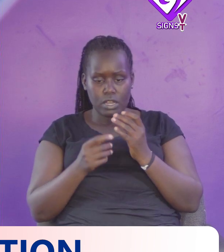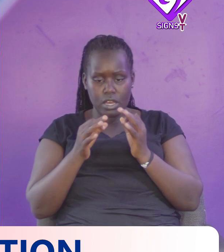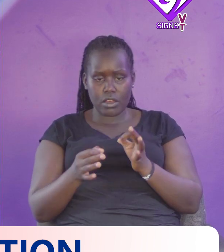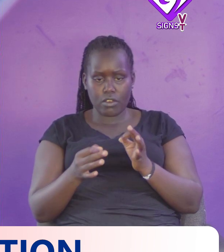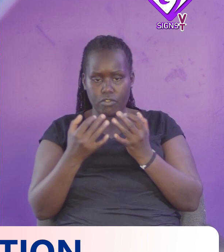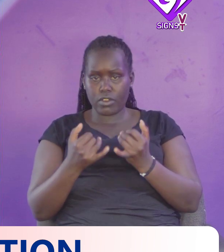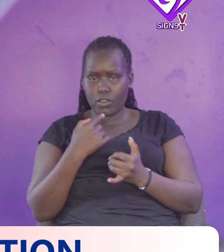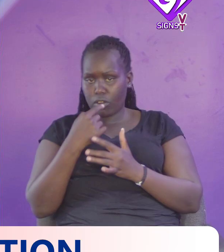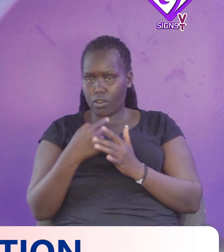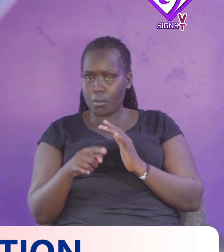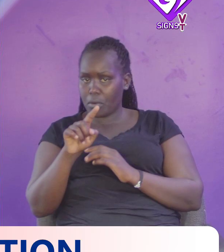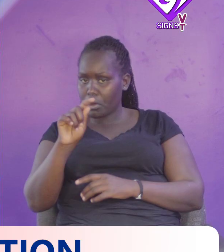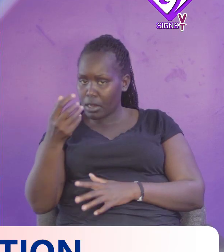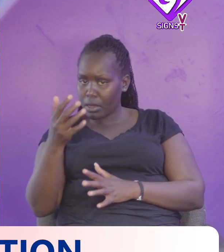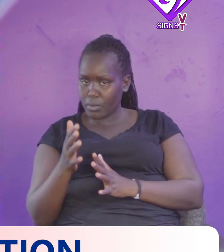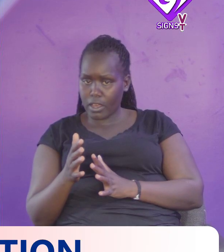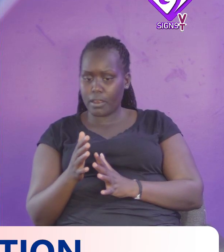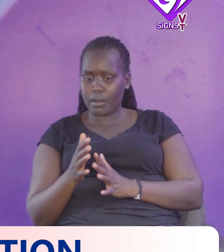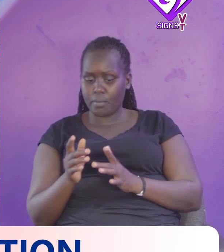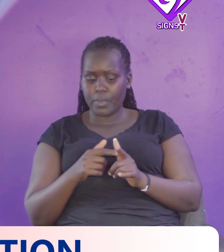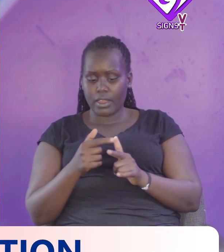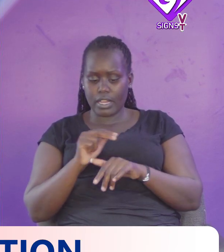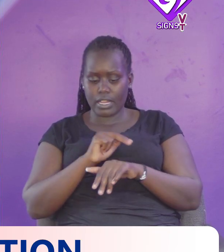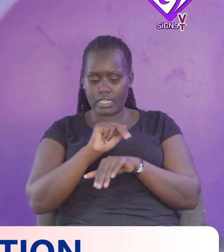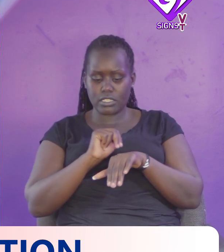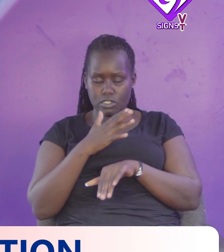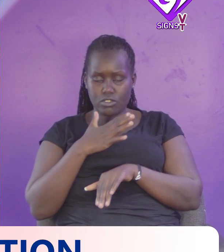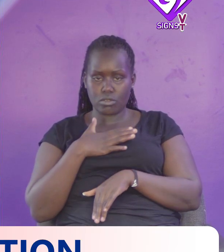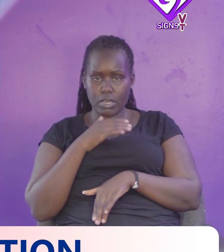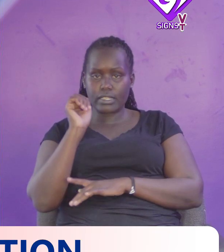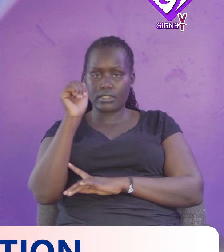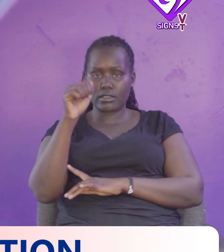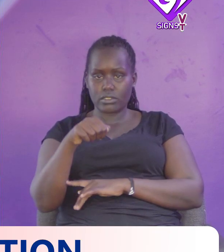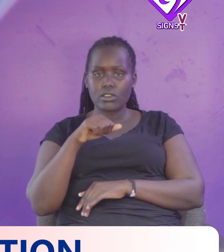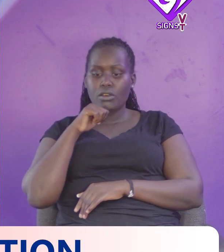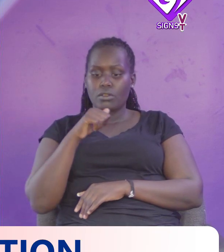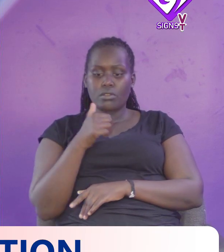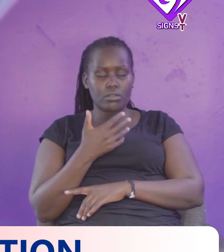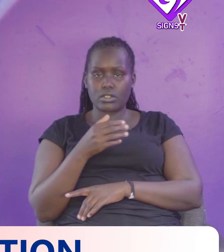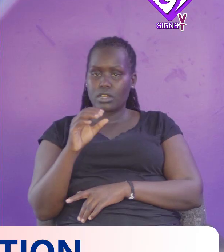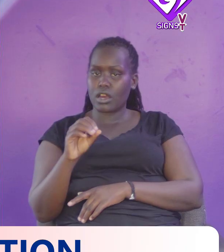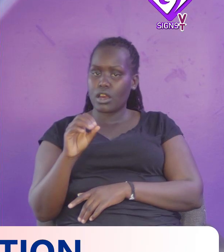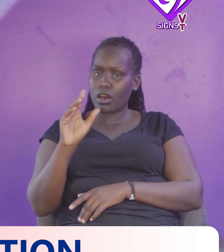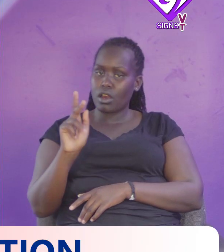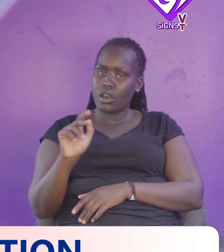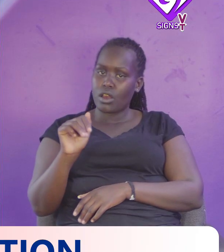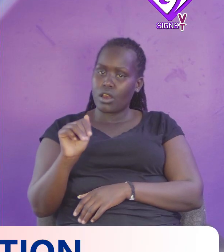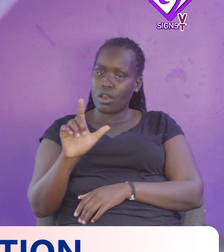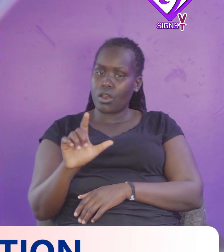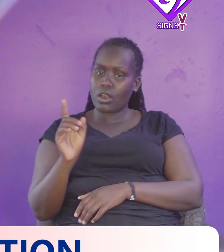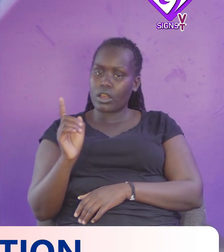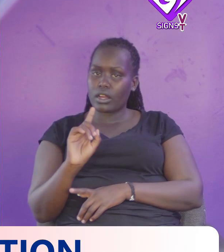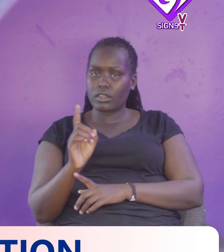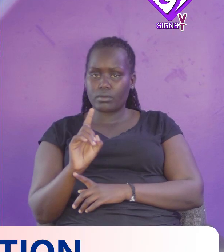wewe ni Mkenya. It is my nation. Yes, it is not Okal. You understand? Because